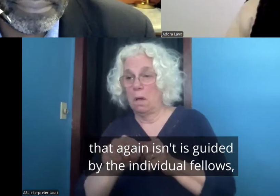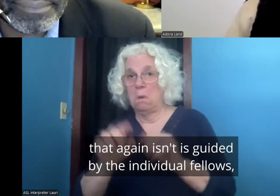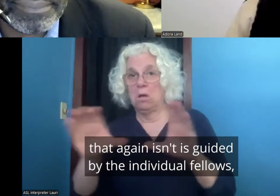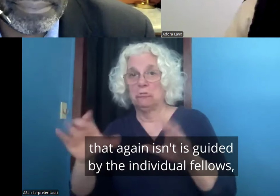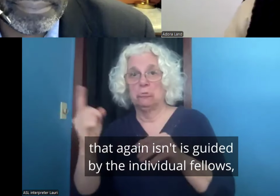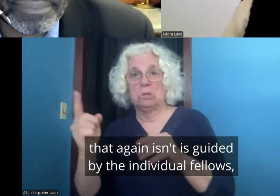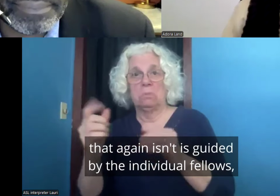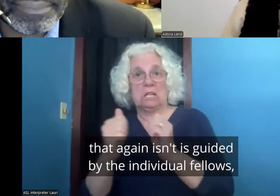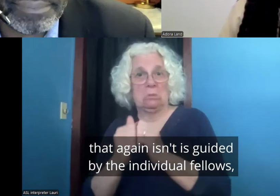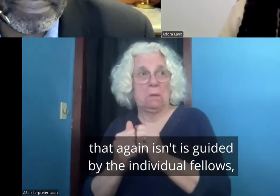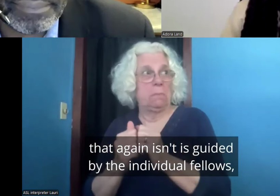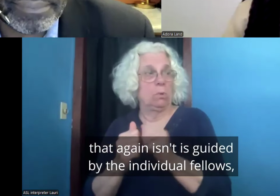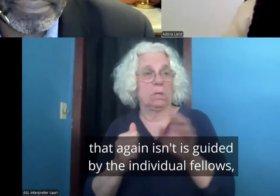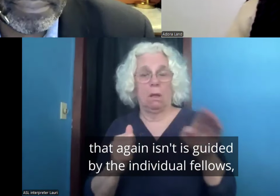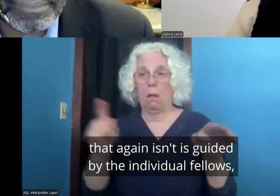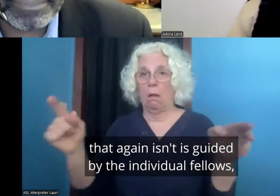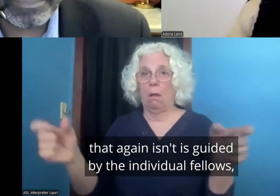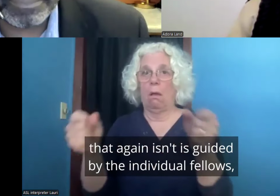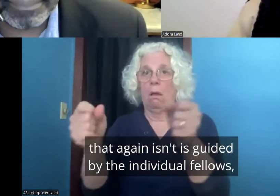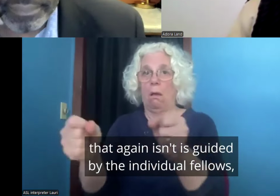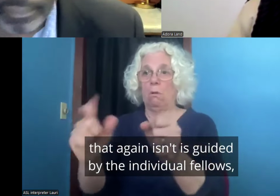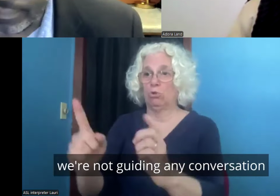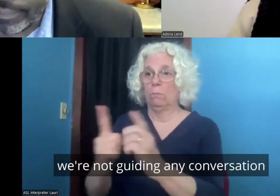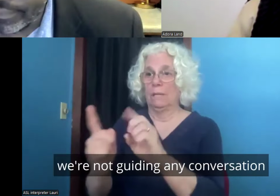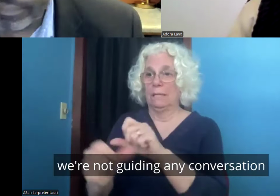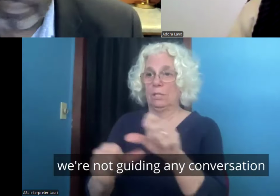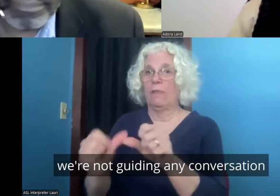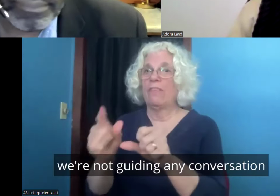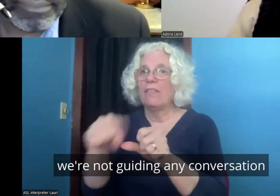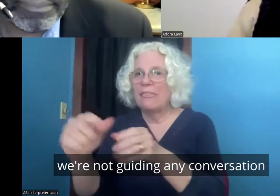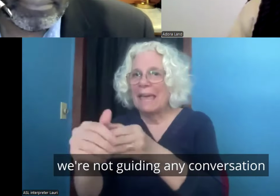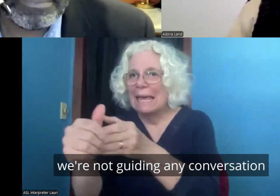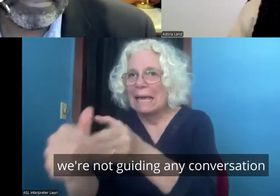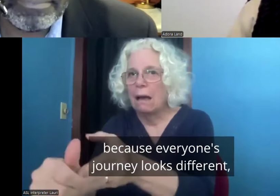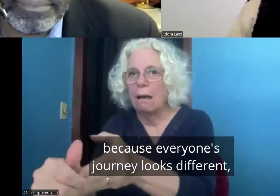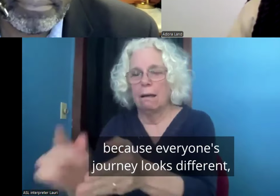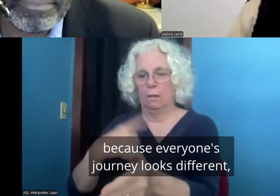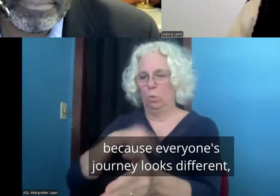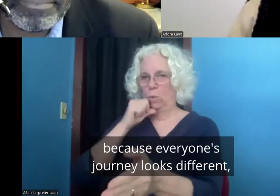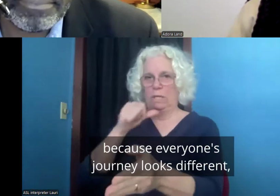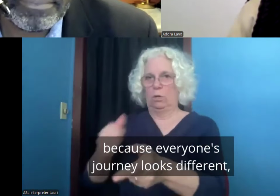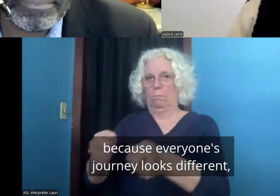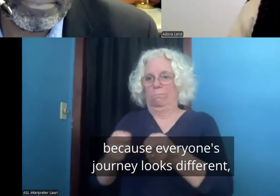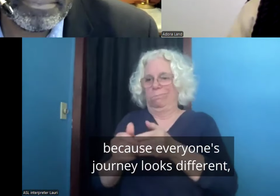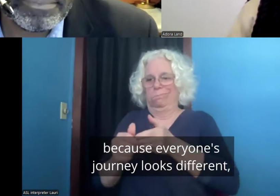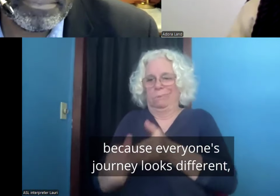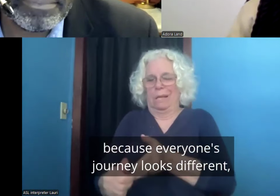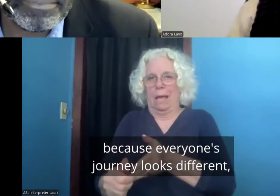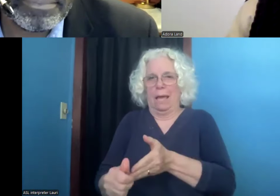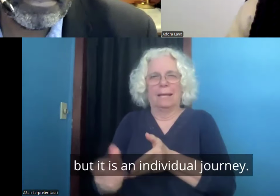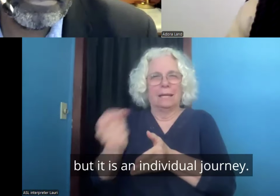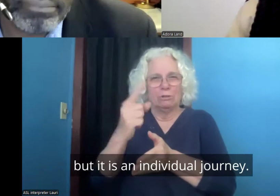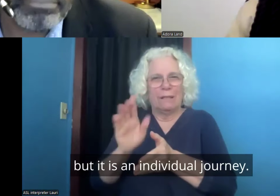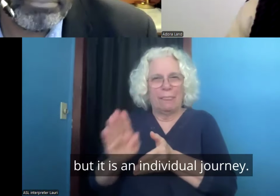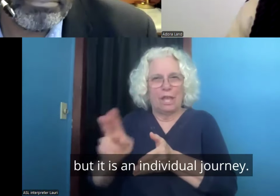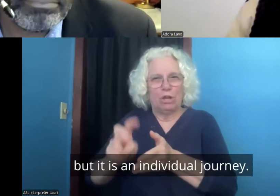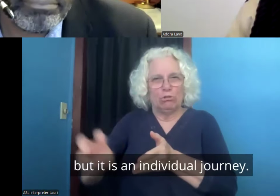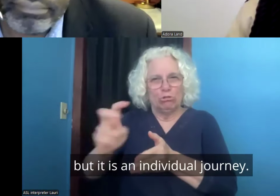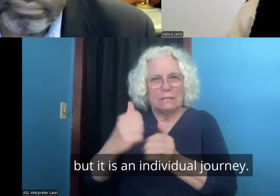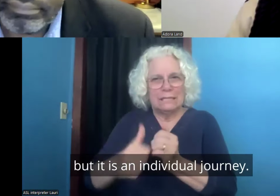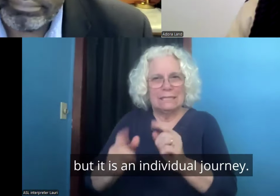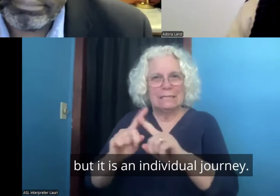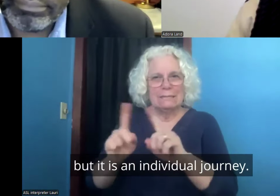again is guided by the individual fellows. We're not guiding any conversation because everyone's journey looks different, but